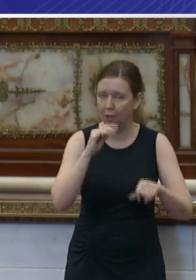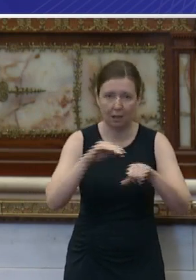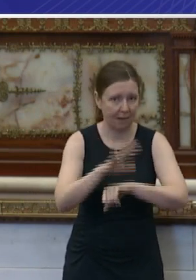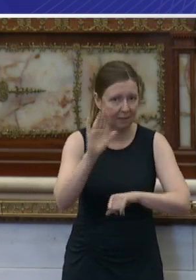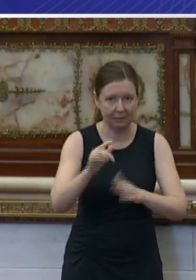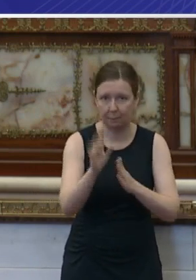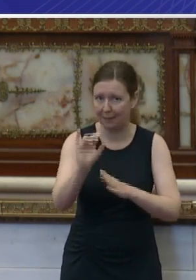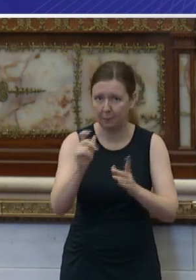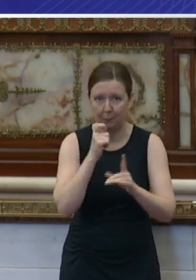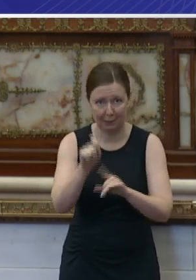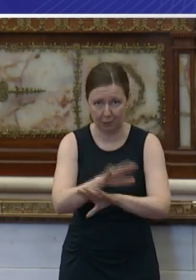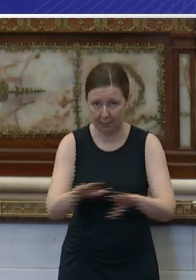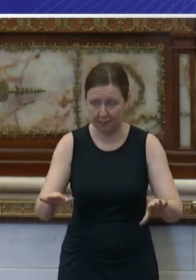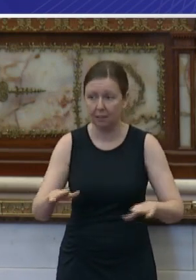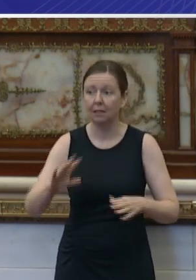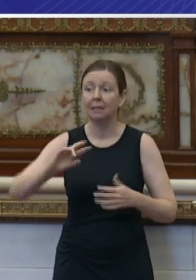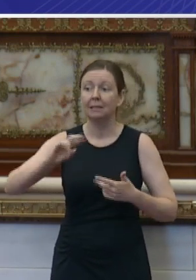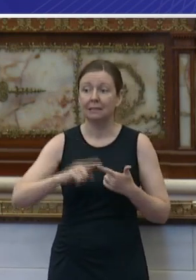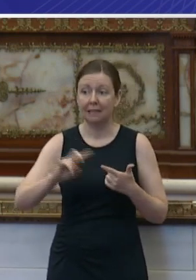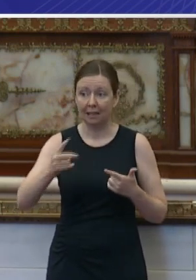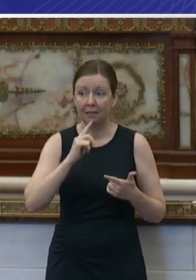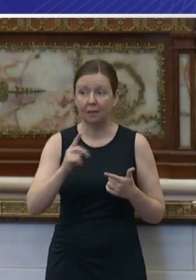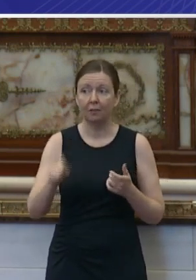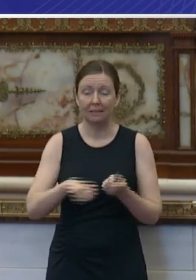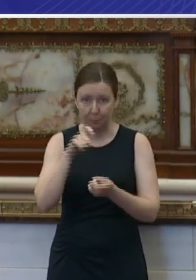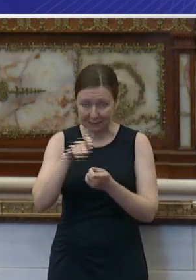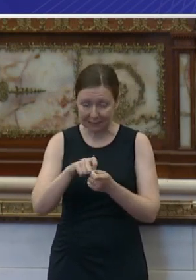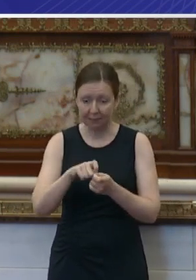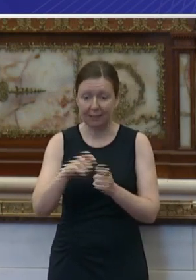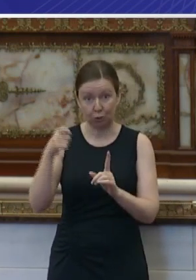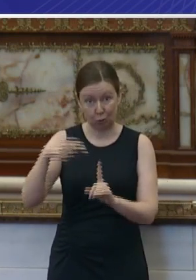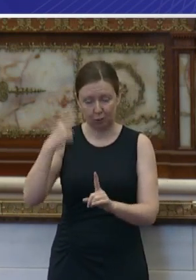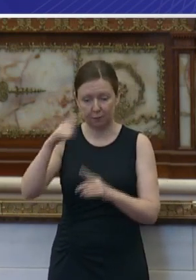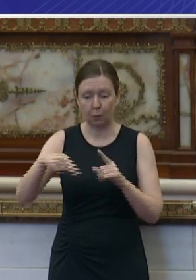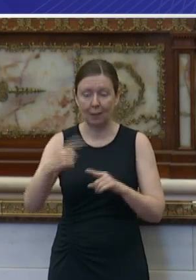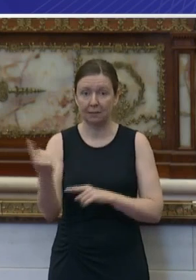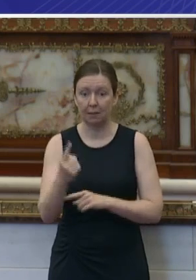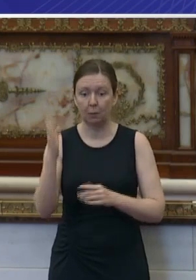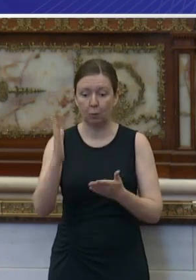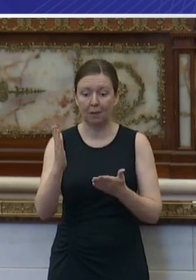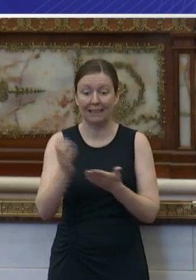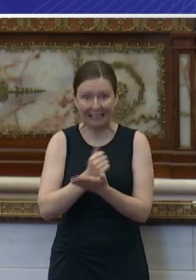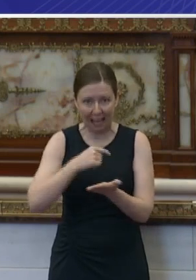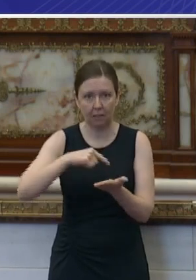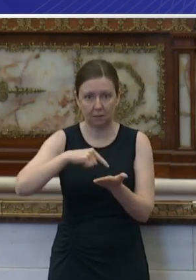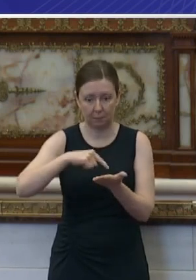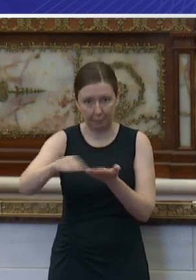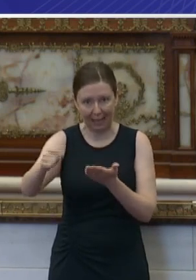by this bill. Secondly, there are very specific triggers for when someone gets sick pay.